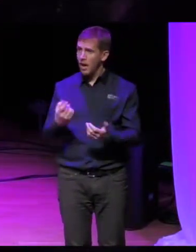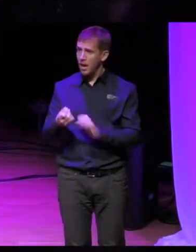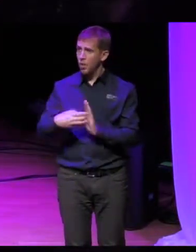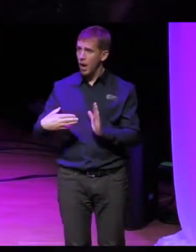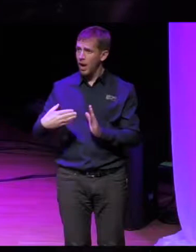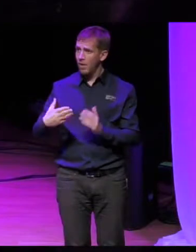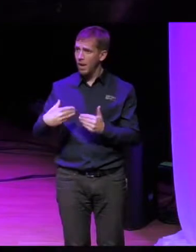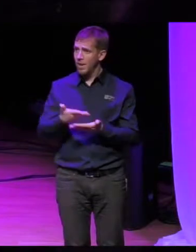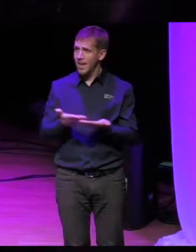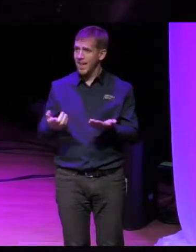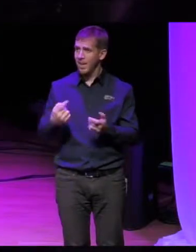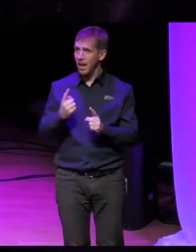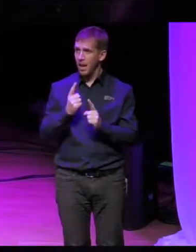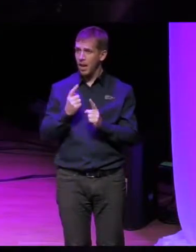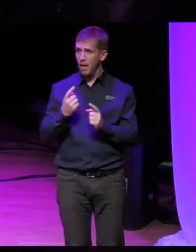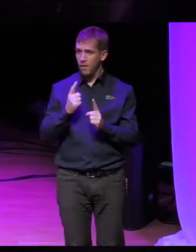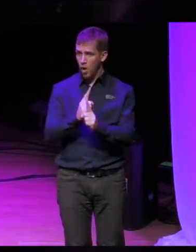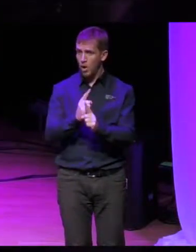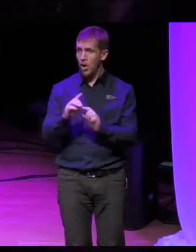the Constitution.